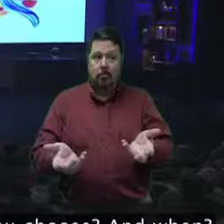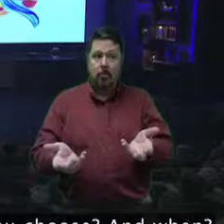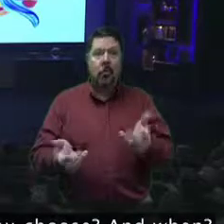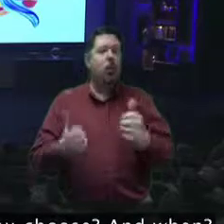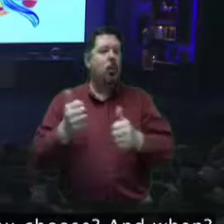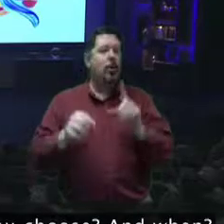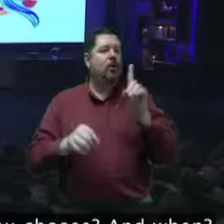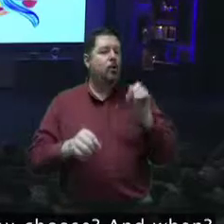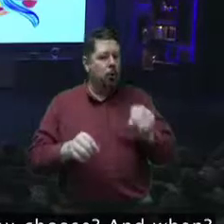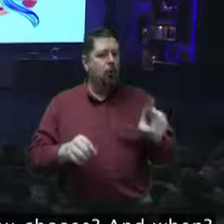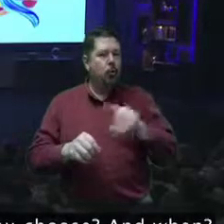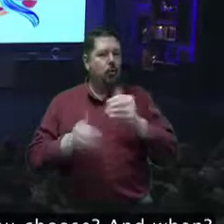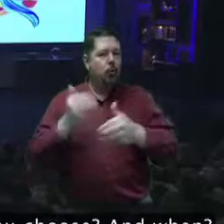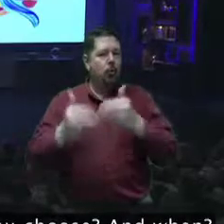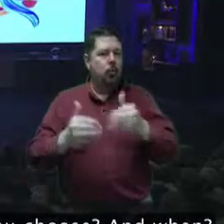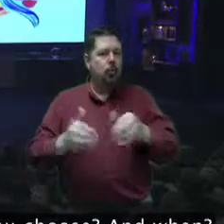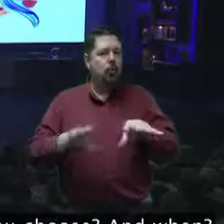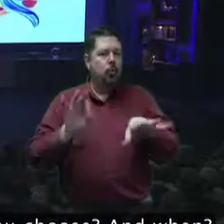Which do you choose?